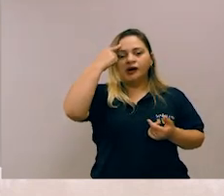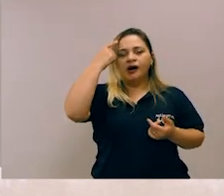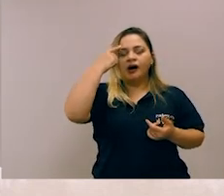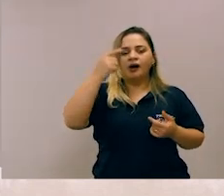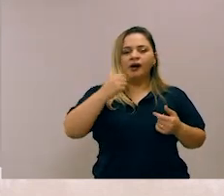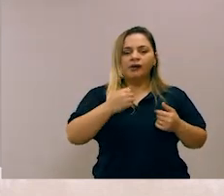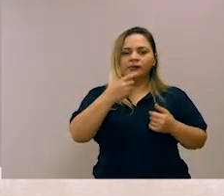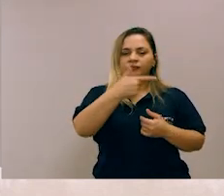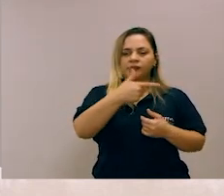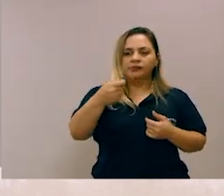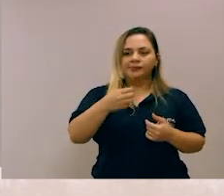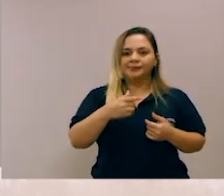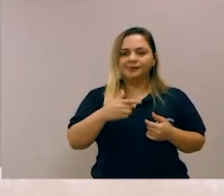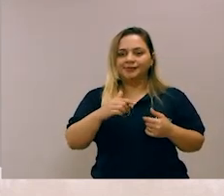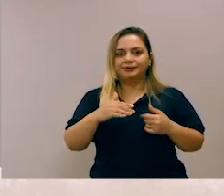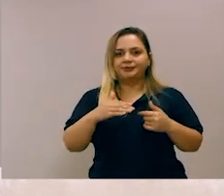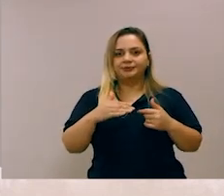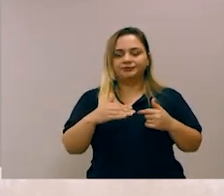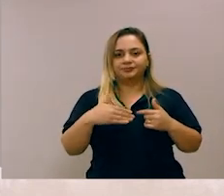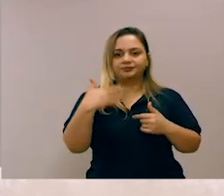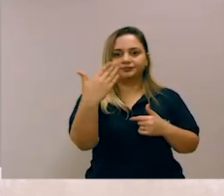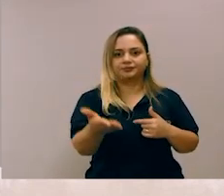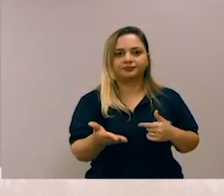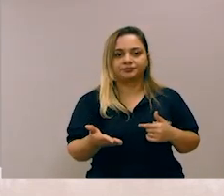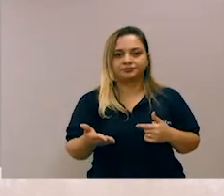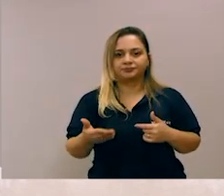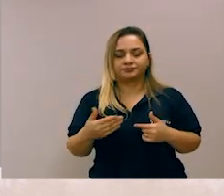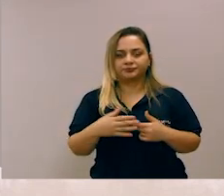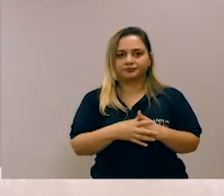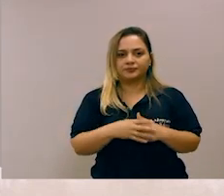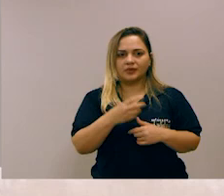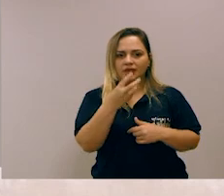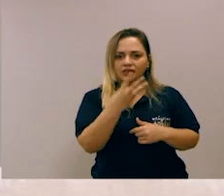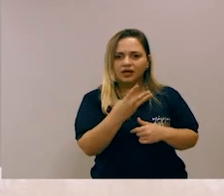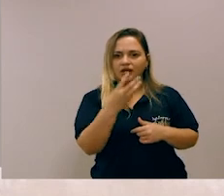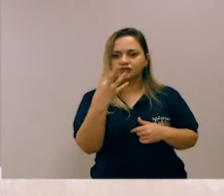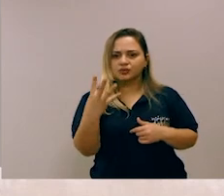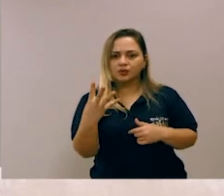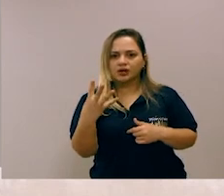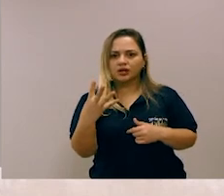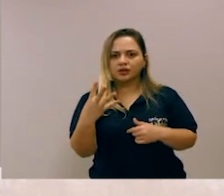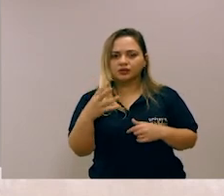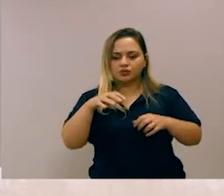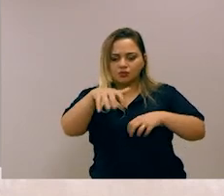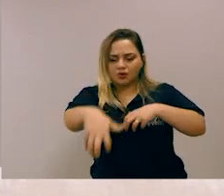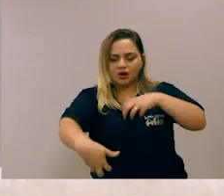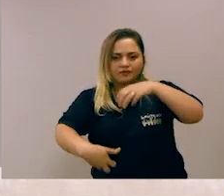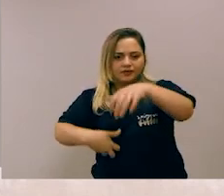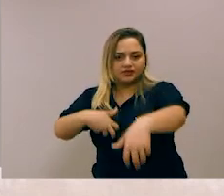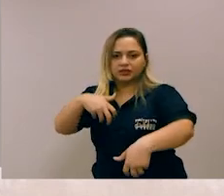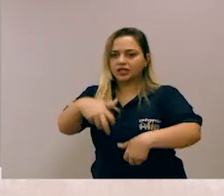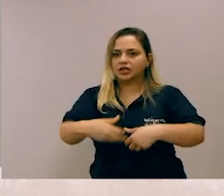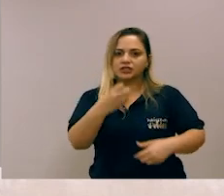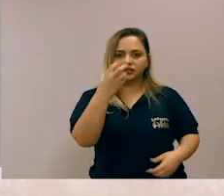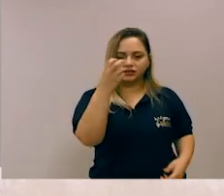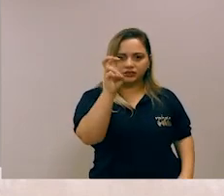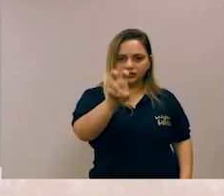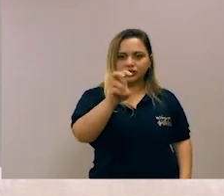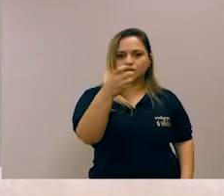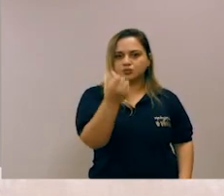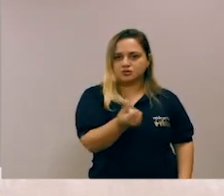at, and you have to remember that we have 20 fronts with 3-4 digging machines